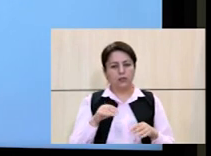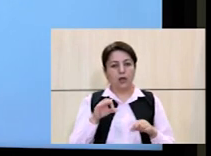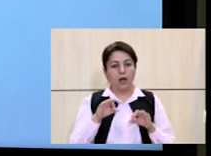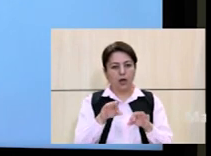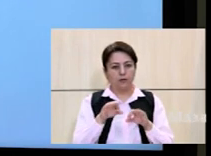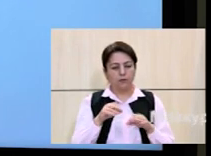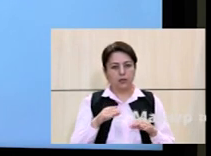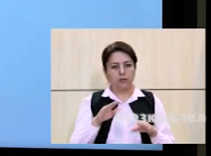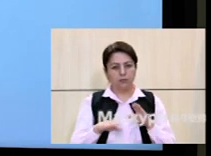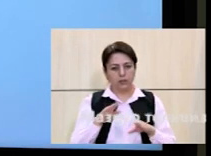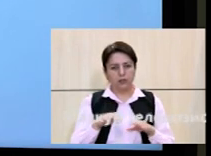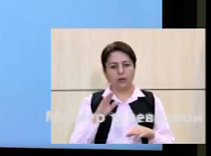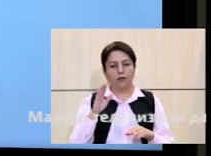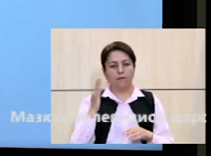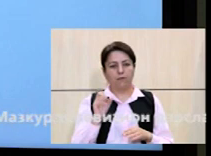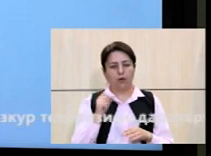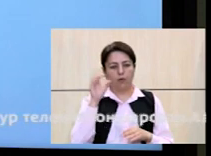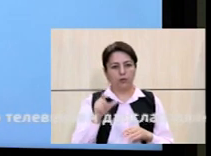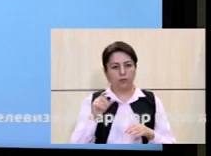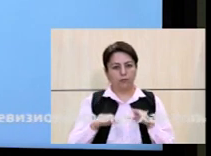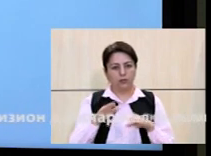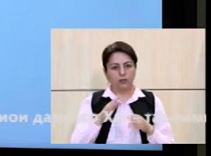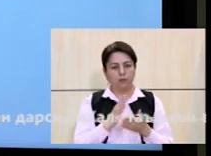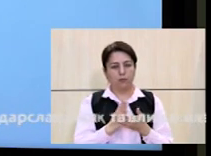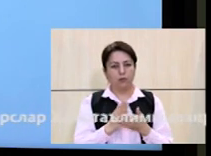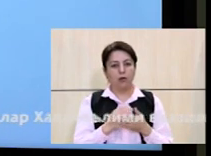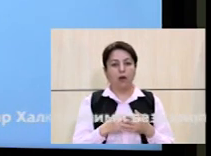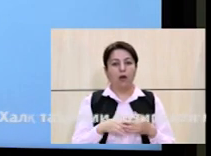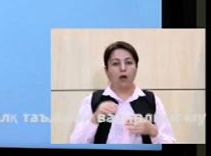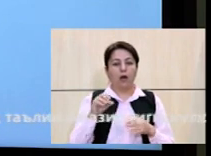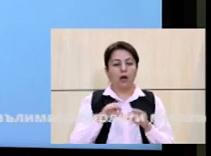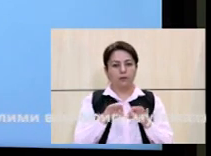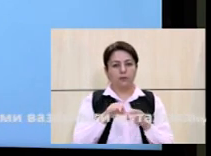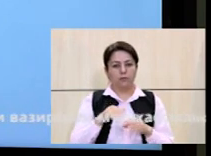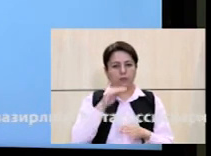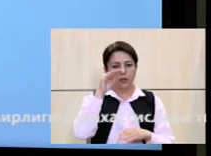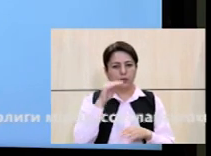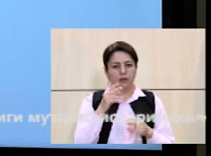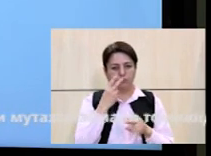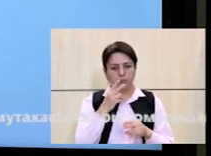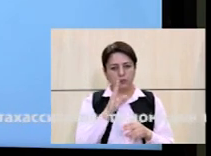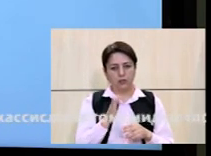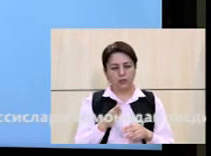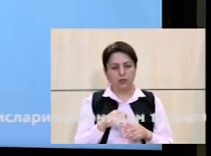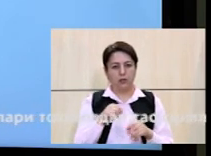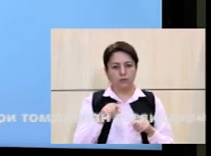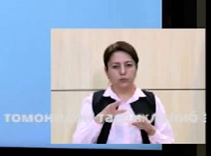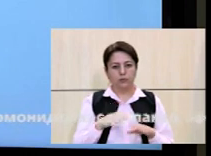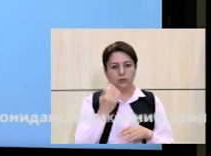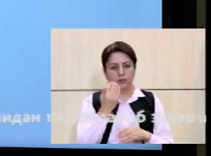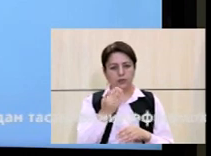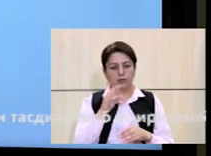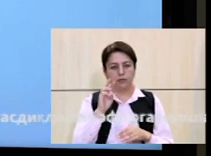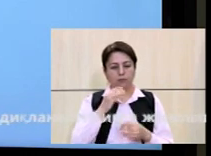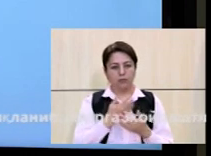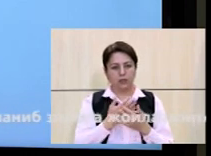massasi va odamning massasi ko'rsatilgan. Aravaning balandligi ham ko'rsatilgan. Bu yerda siz masala tuzib,